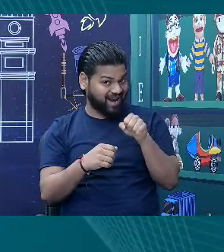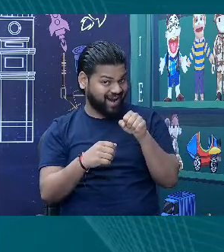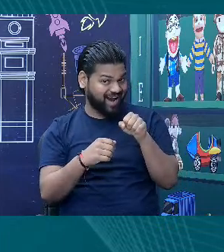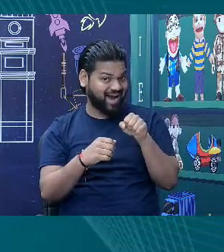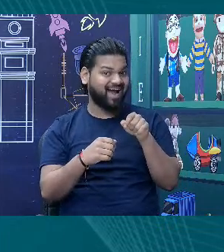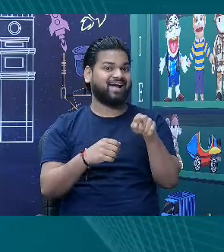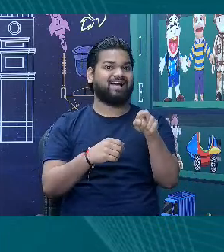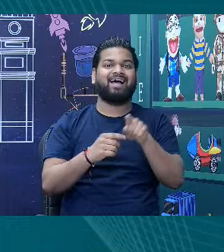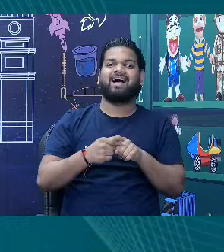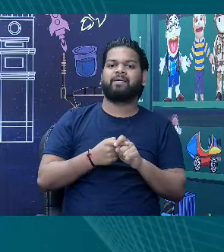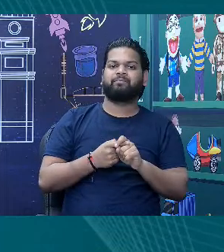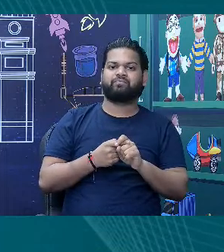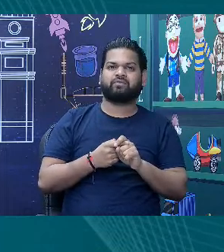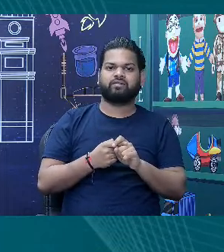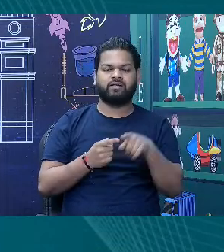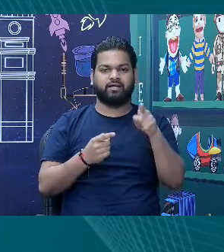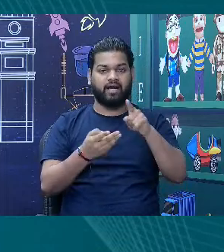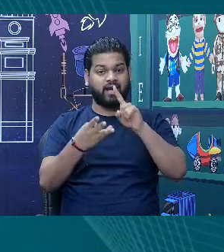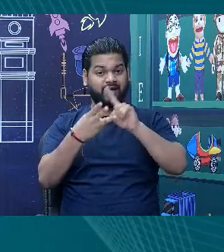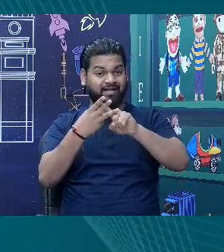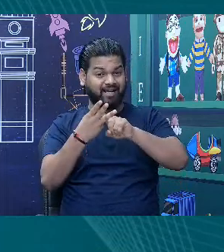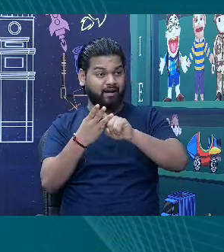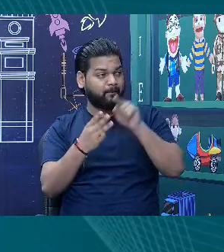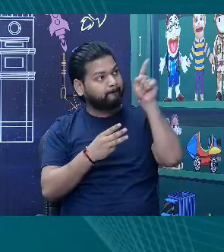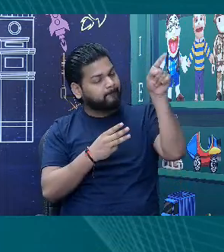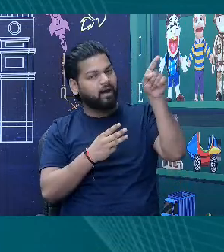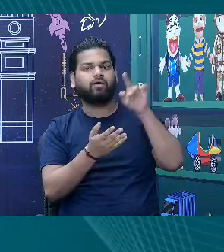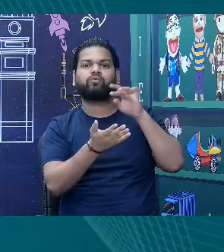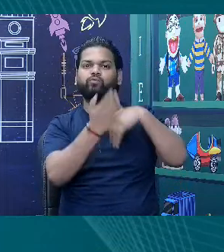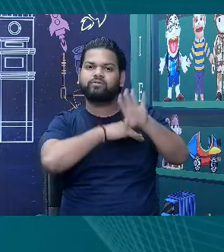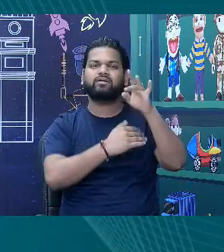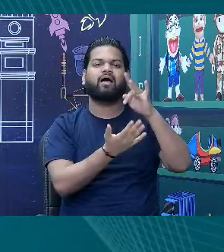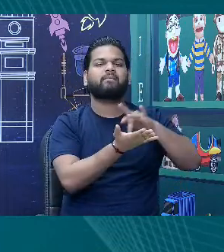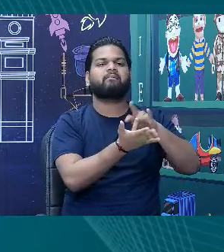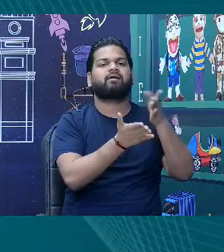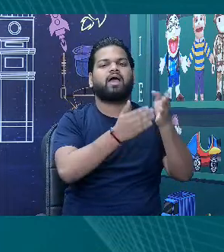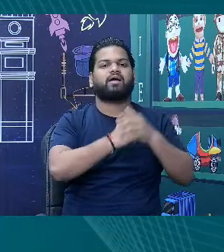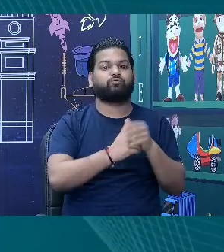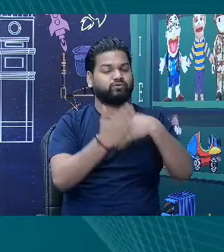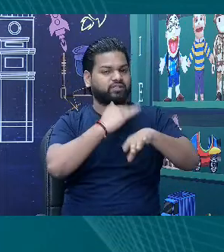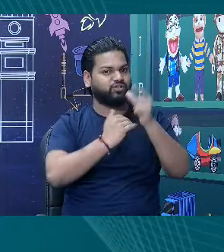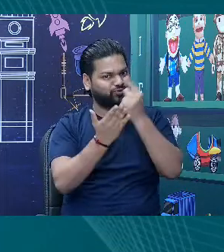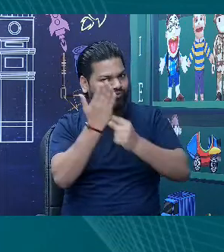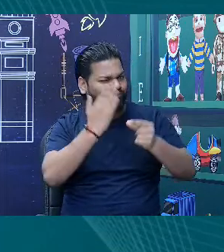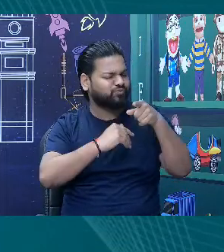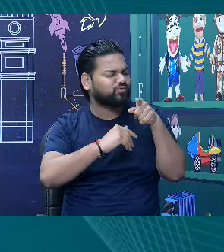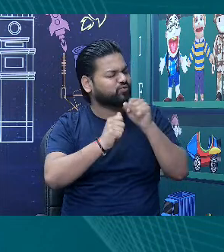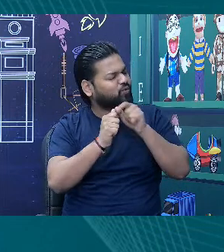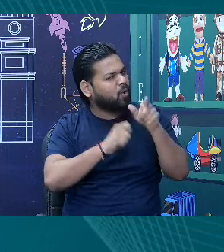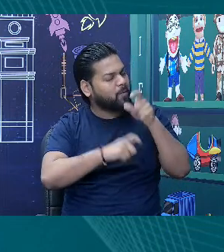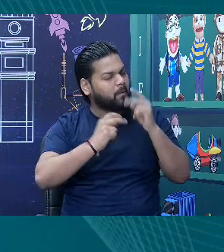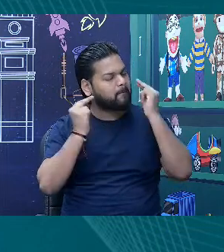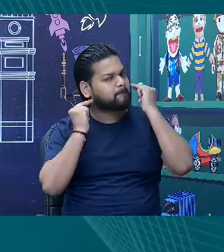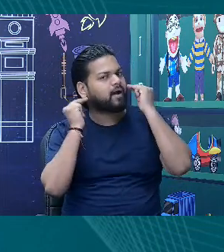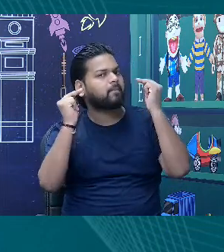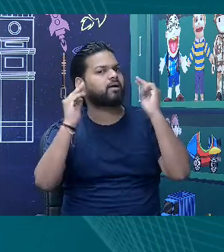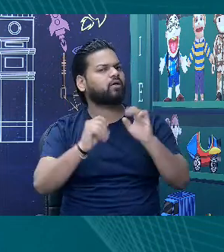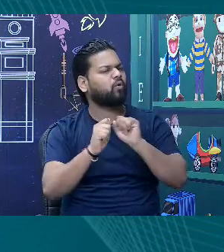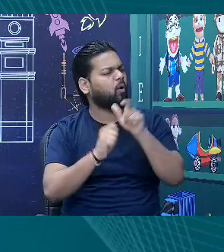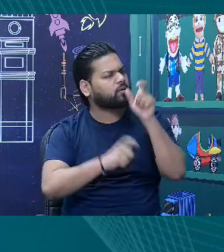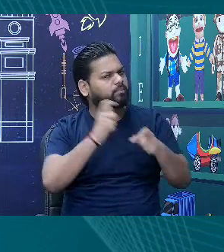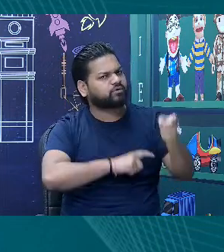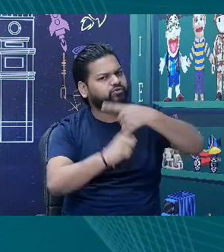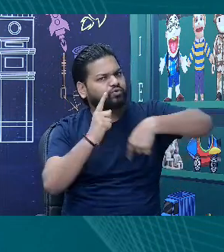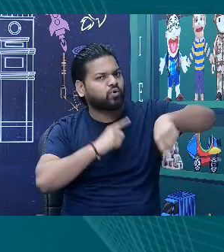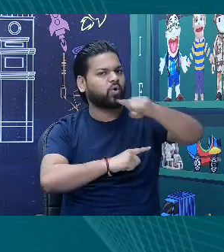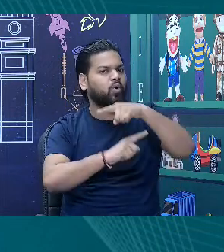but the university has made the town so famous that now people forget that there's a